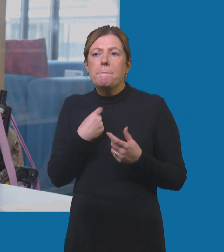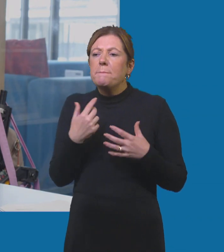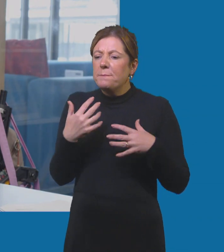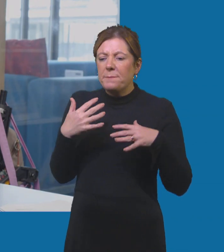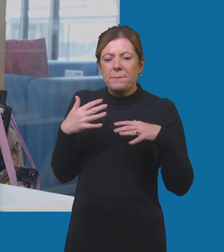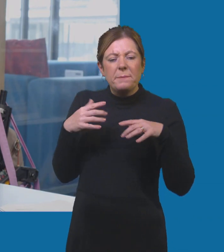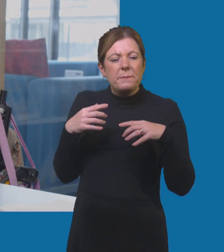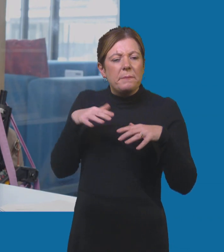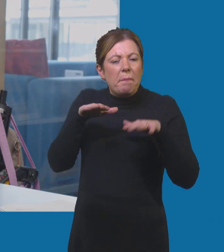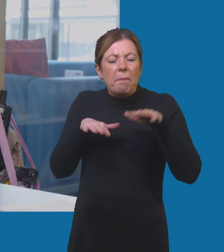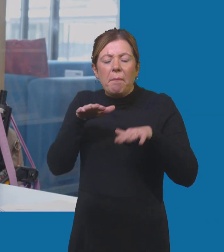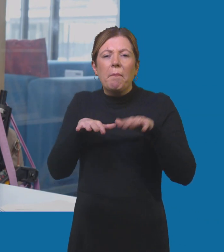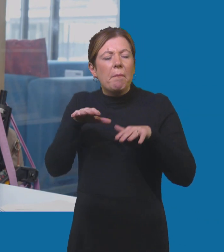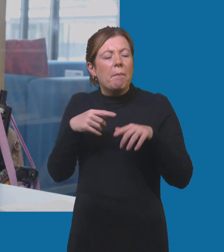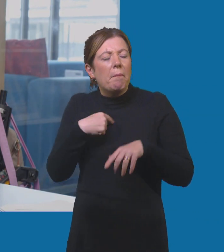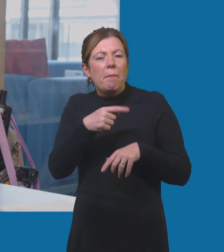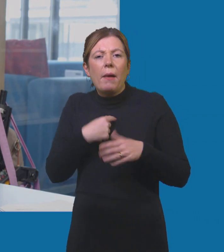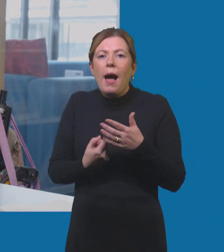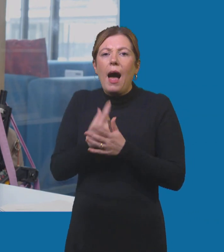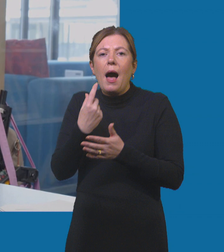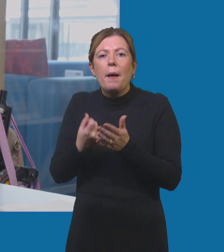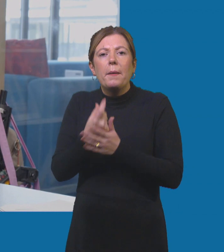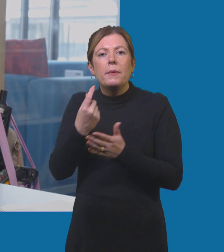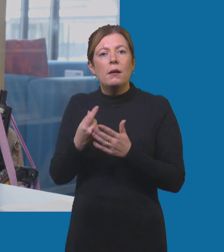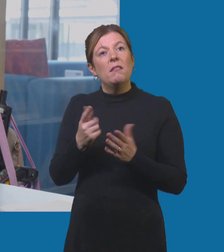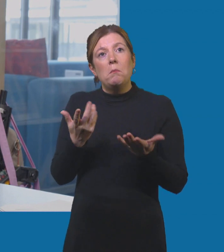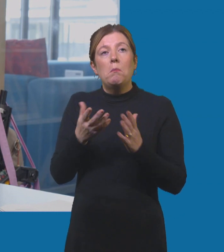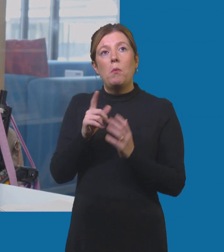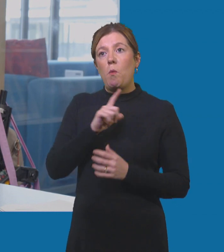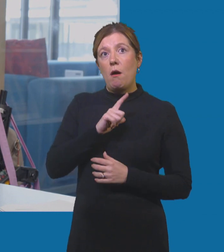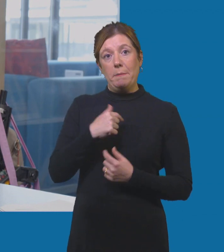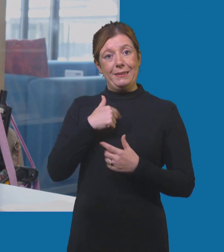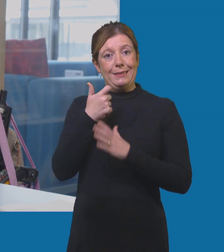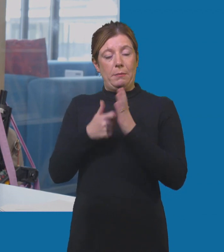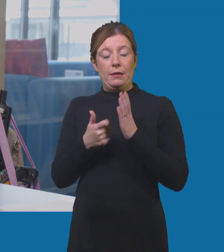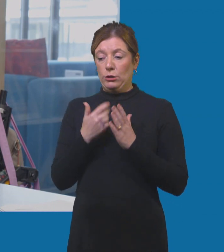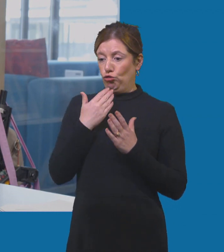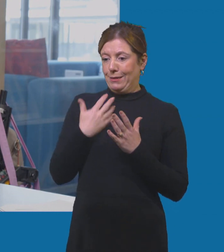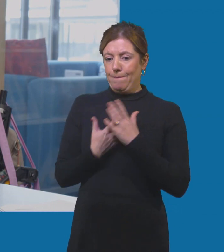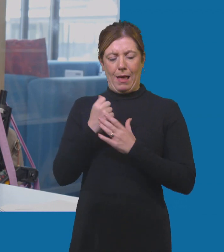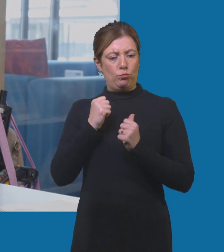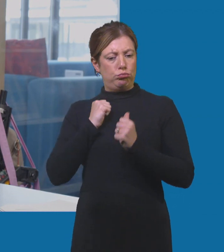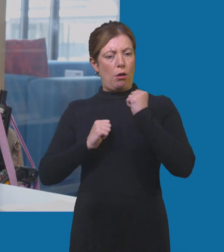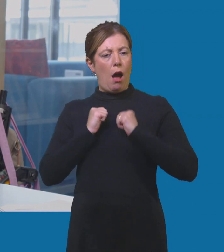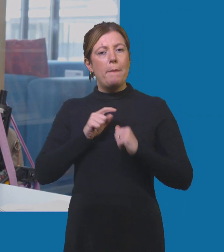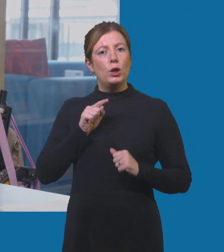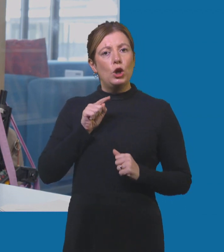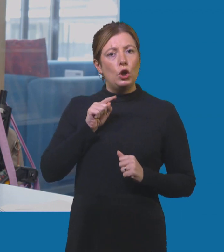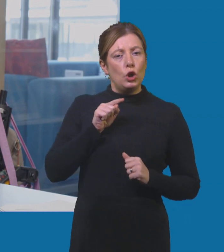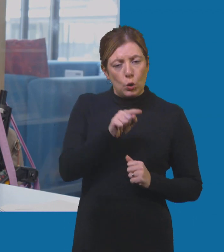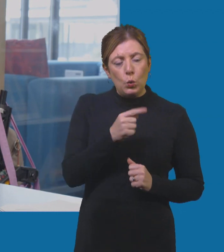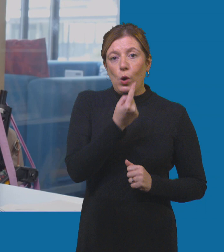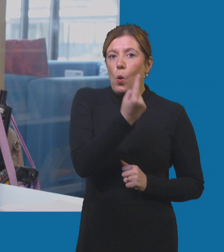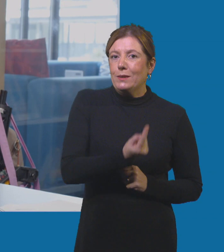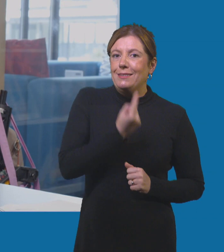you know, subsequent years found that pride in my disability. But I guess for you, who has had a glimpse